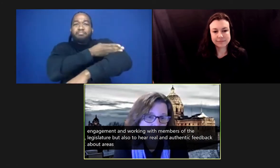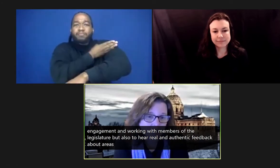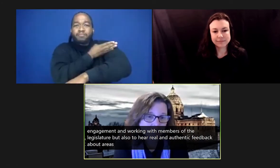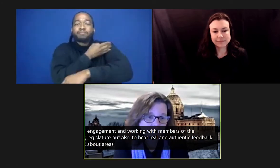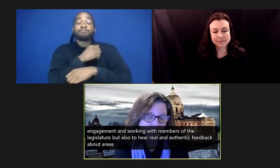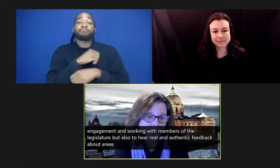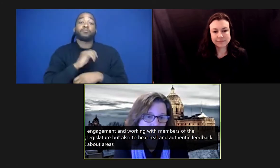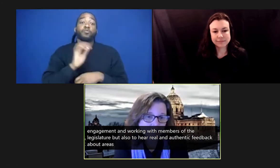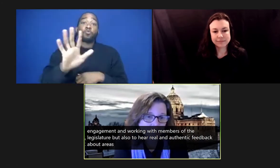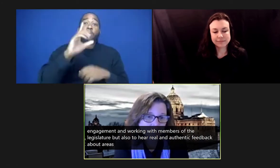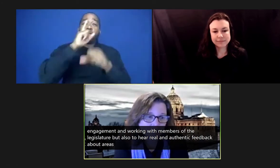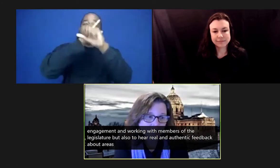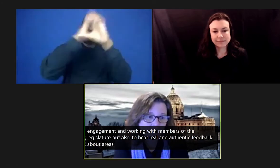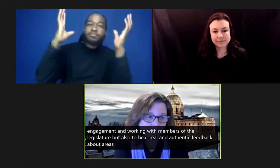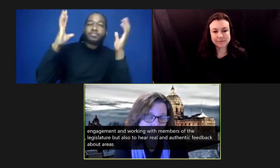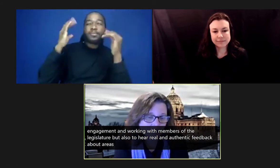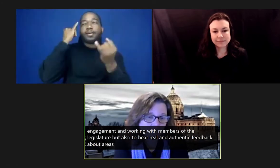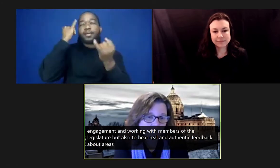community.